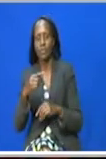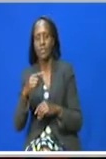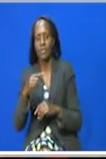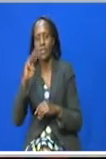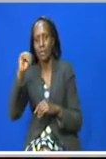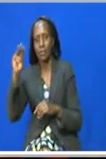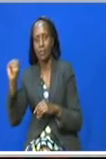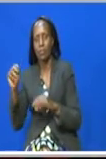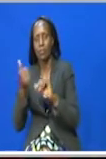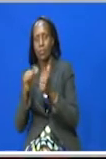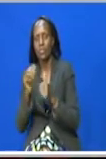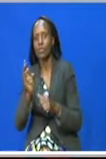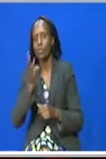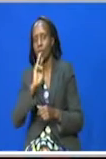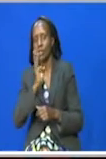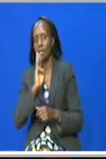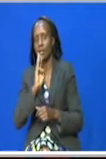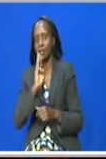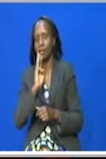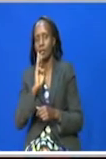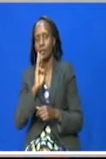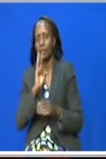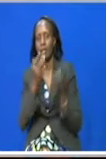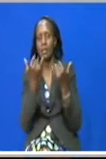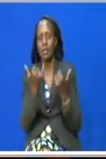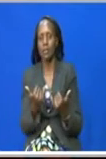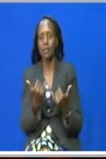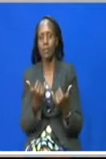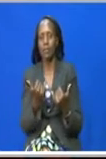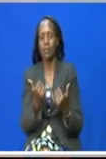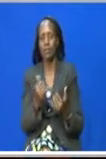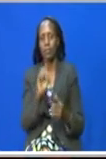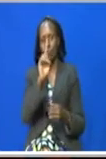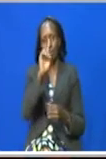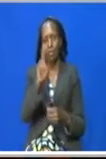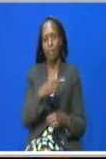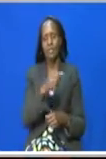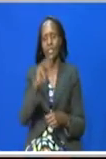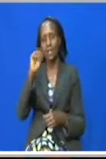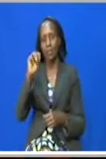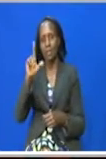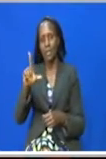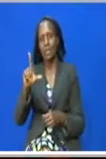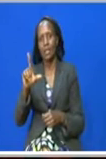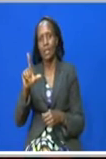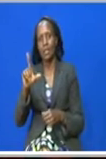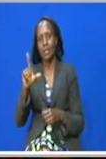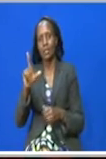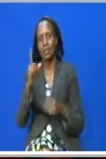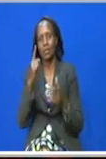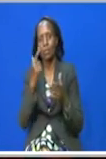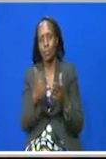in liquid form. Now, this 1000 ml is also equivalent